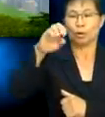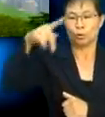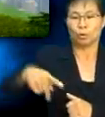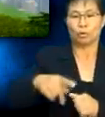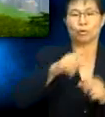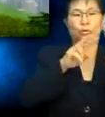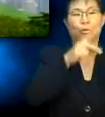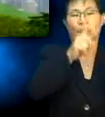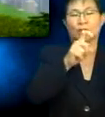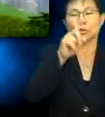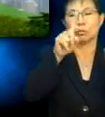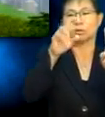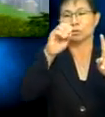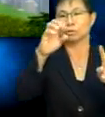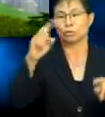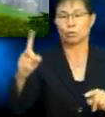2X1001